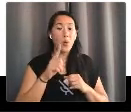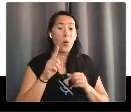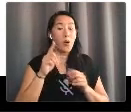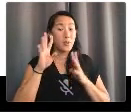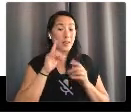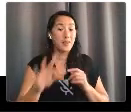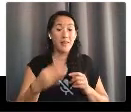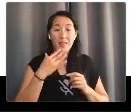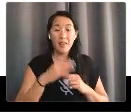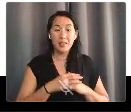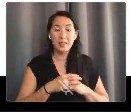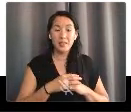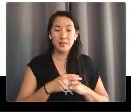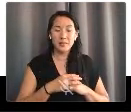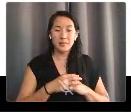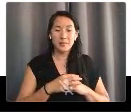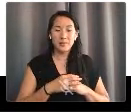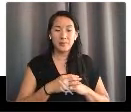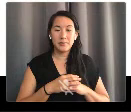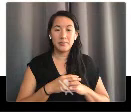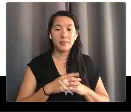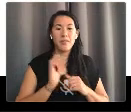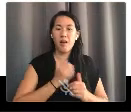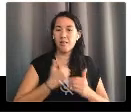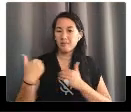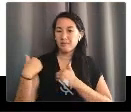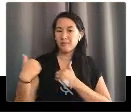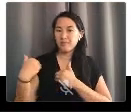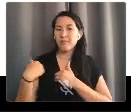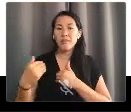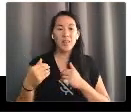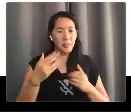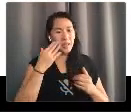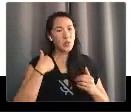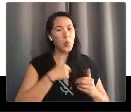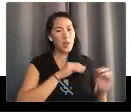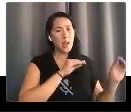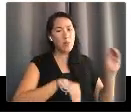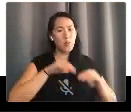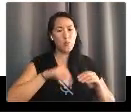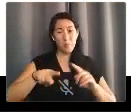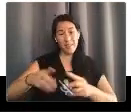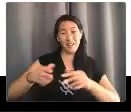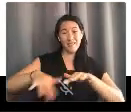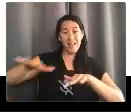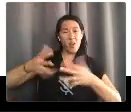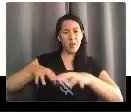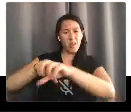firstly, what is our responsibility as settlers on colonized country? On this